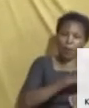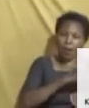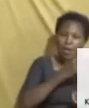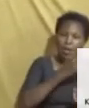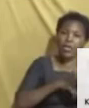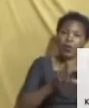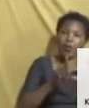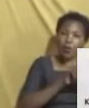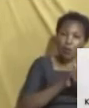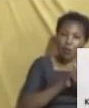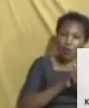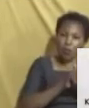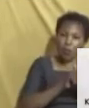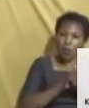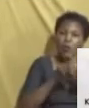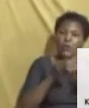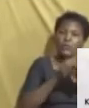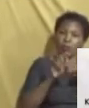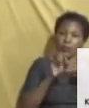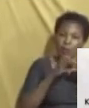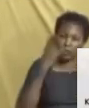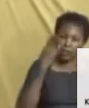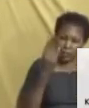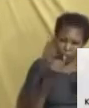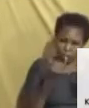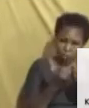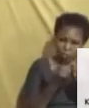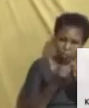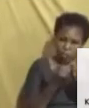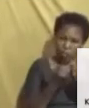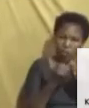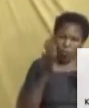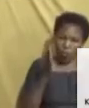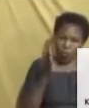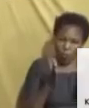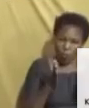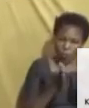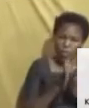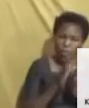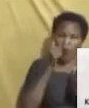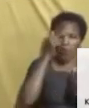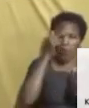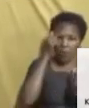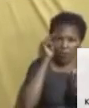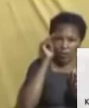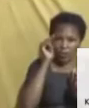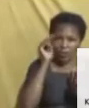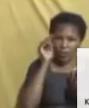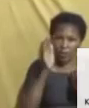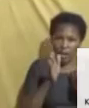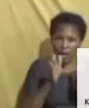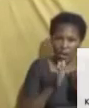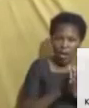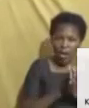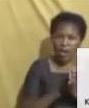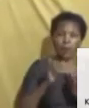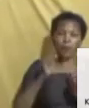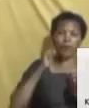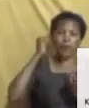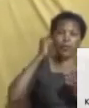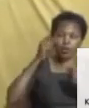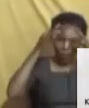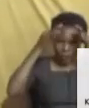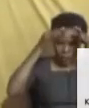tradition, and the institutions of the monarch with the original and unbounded political